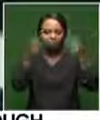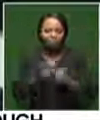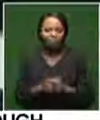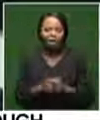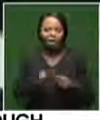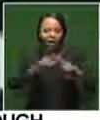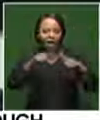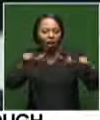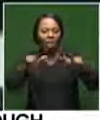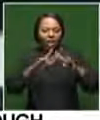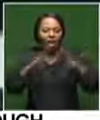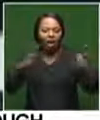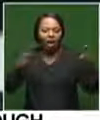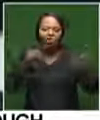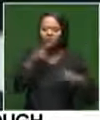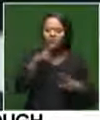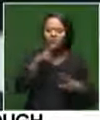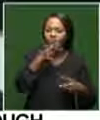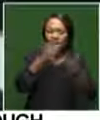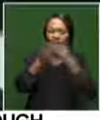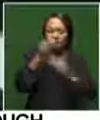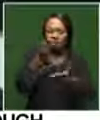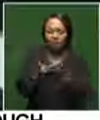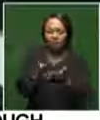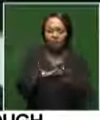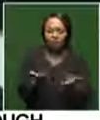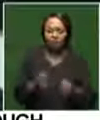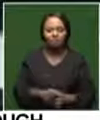one language. So